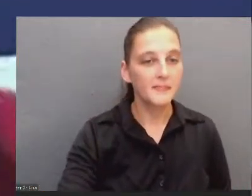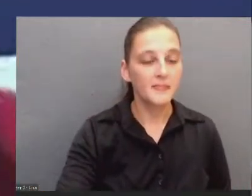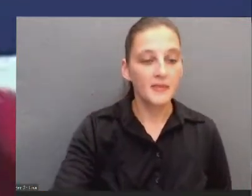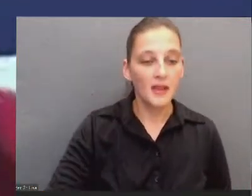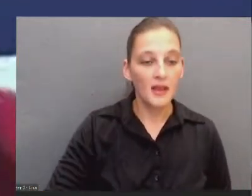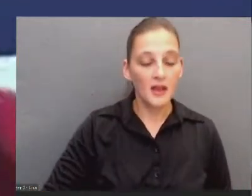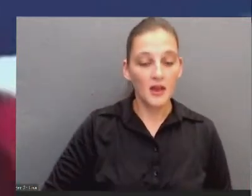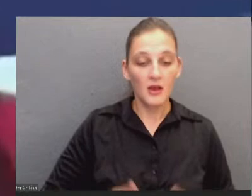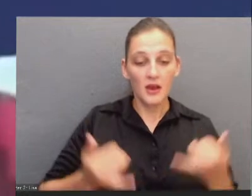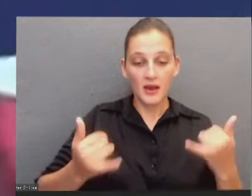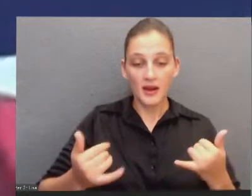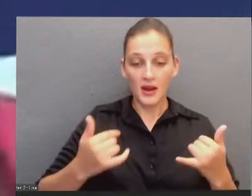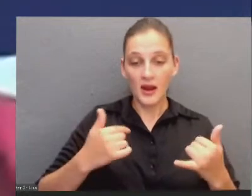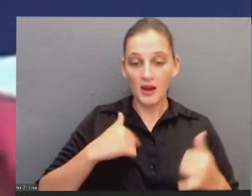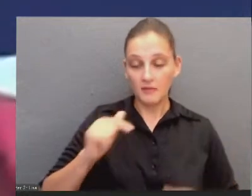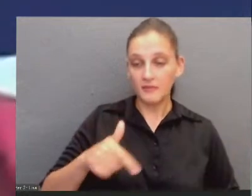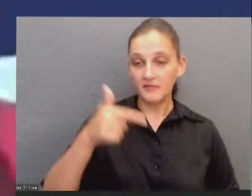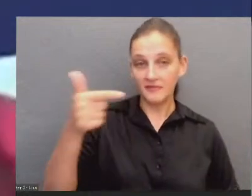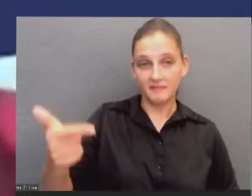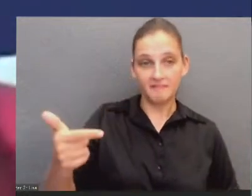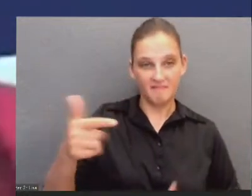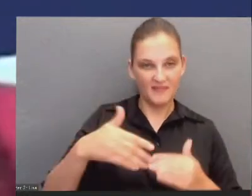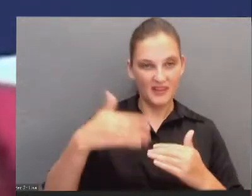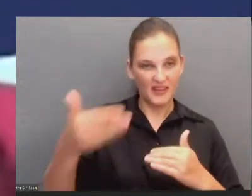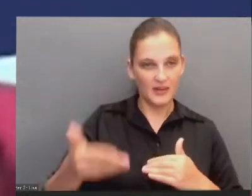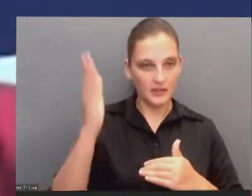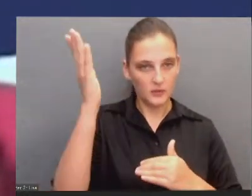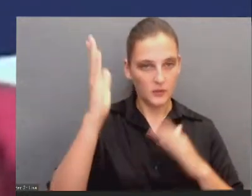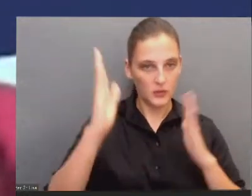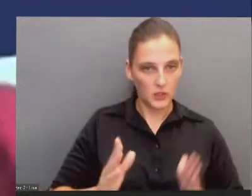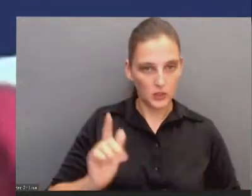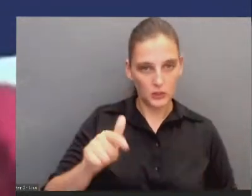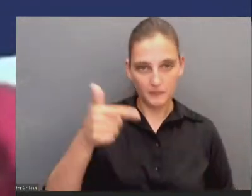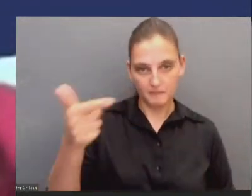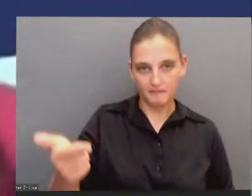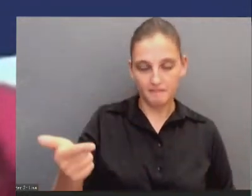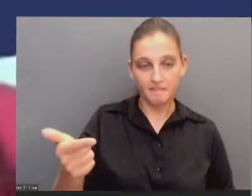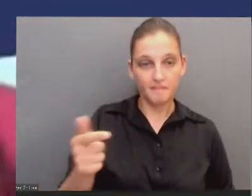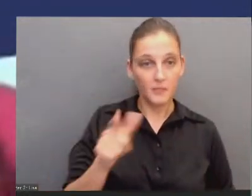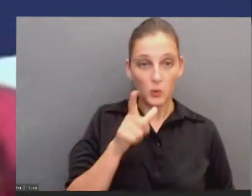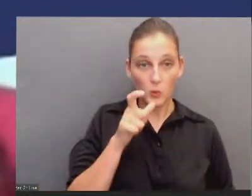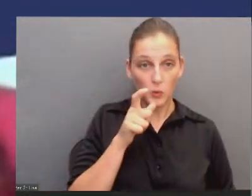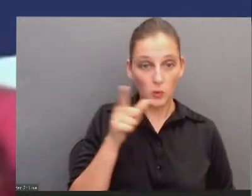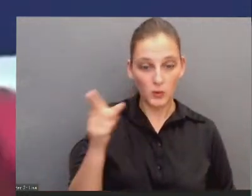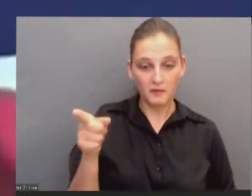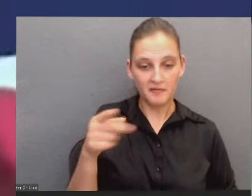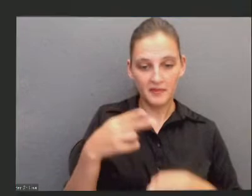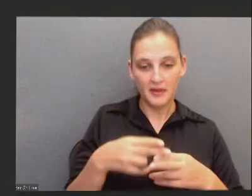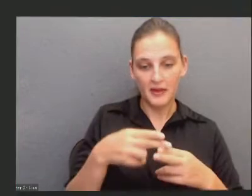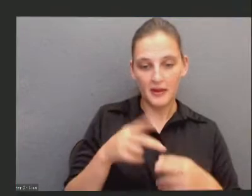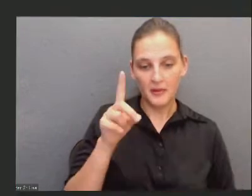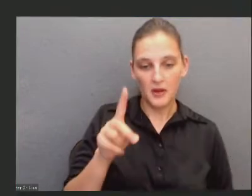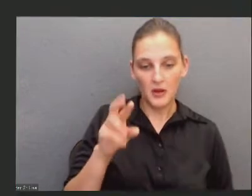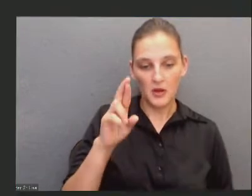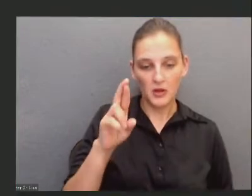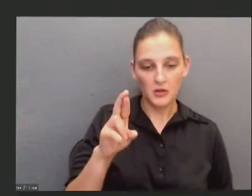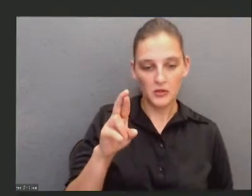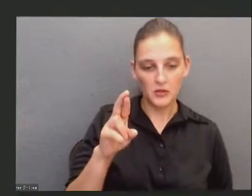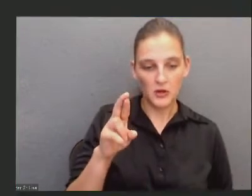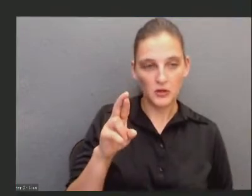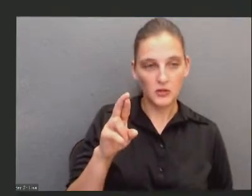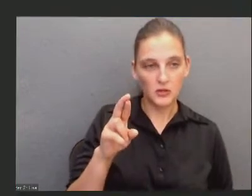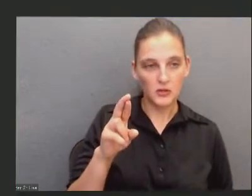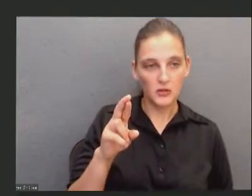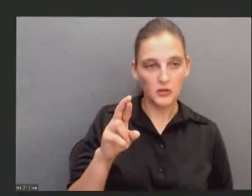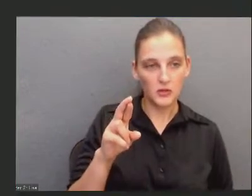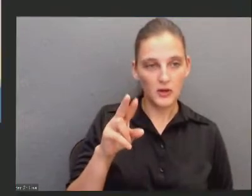call upon our next presenter, and that will be Dr. Janae